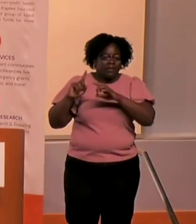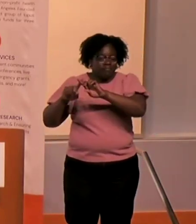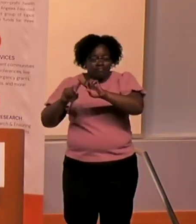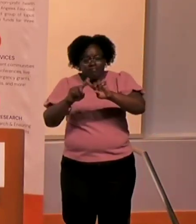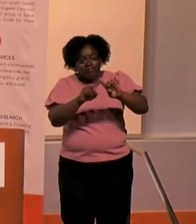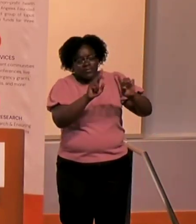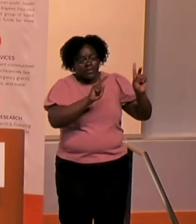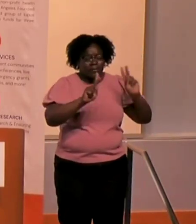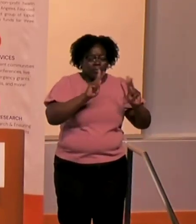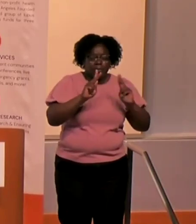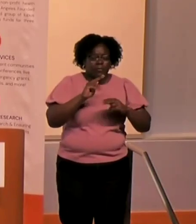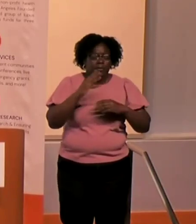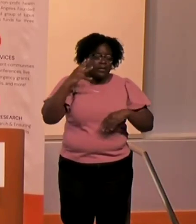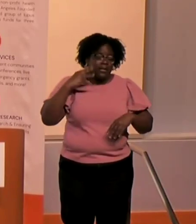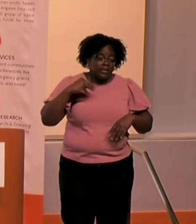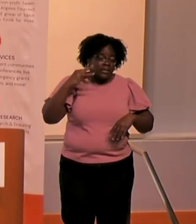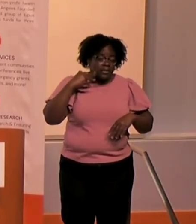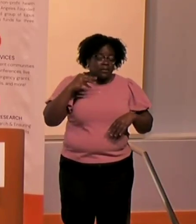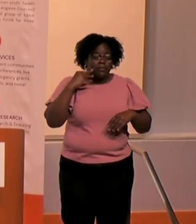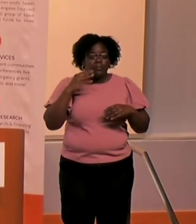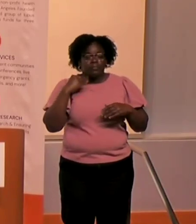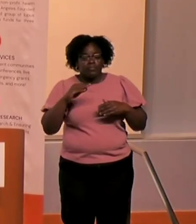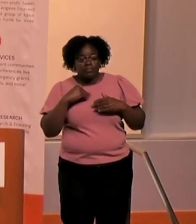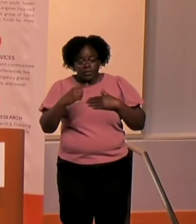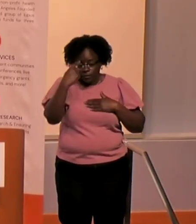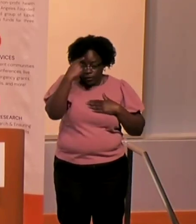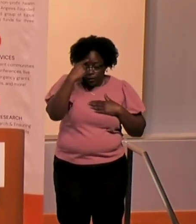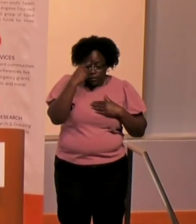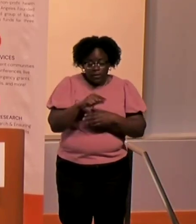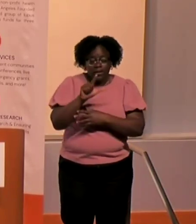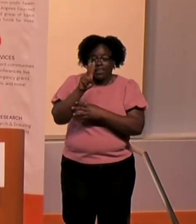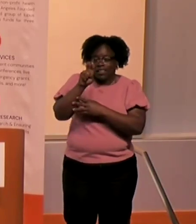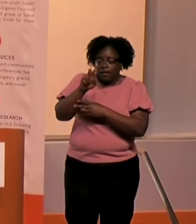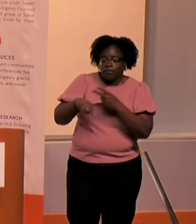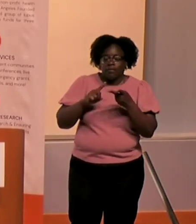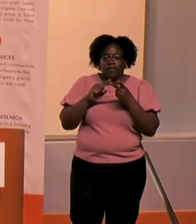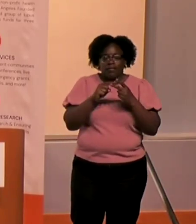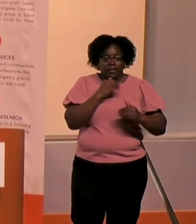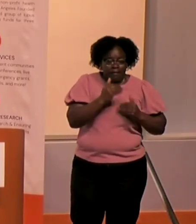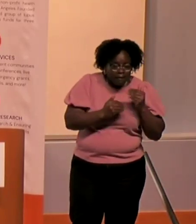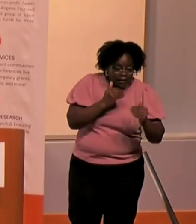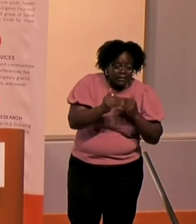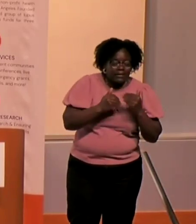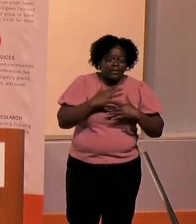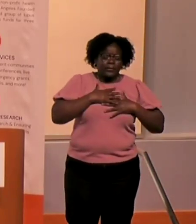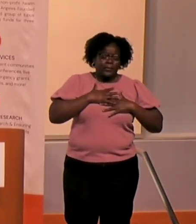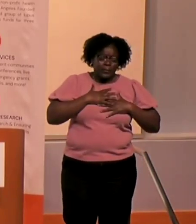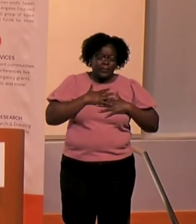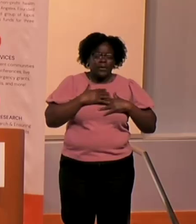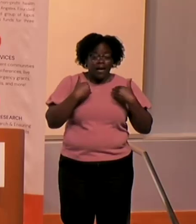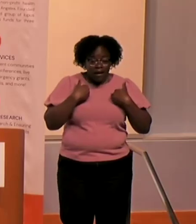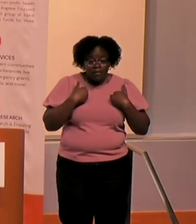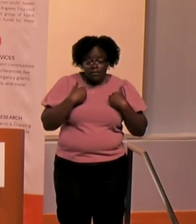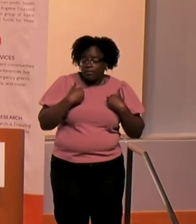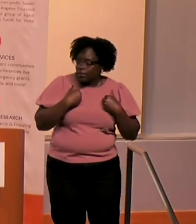going through. So I think if you lead with love and kindness and compassion towards others, then